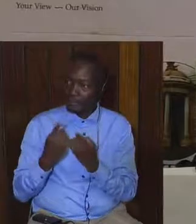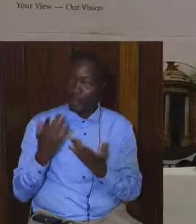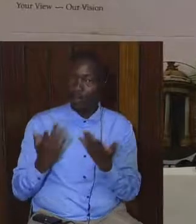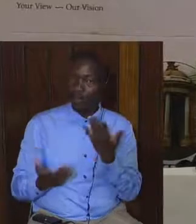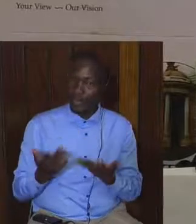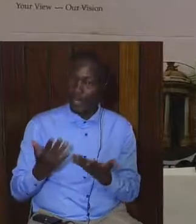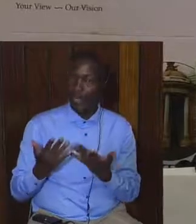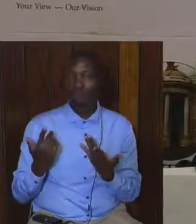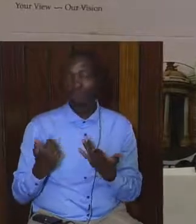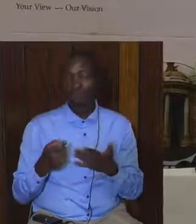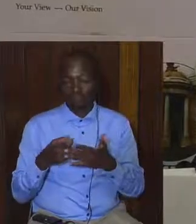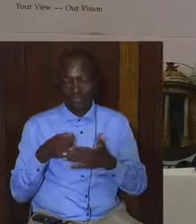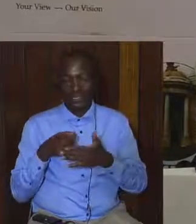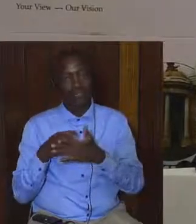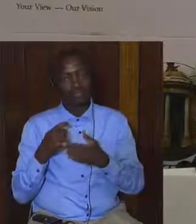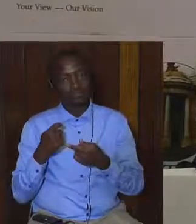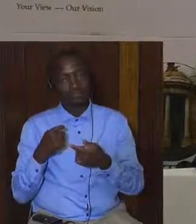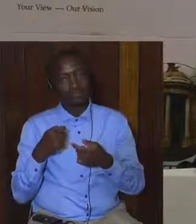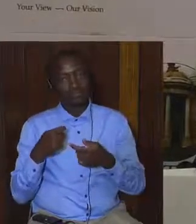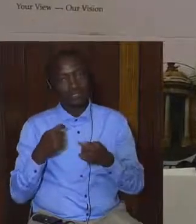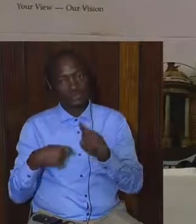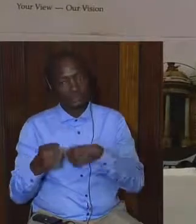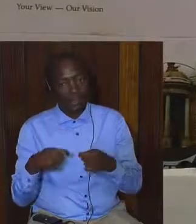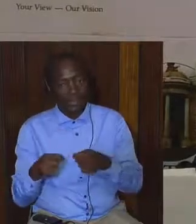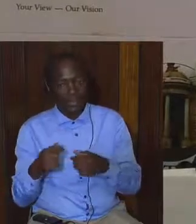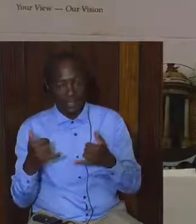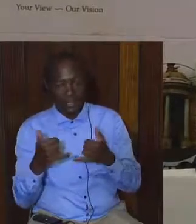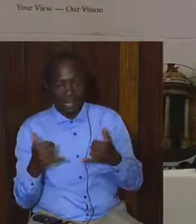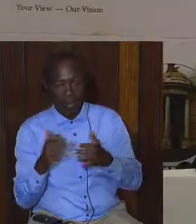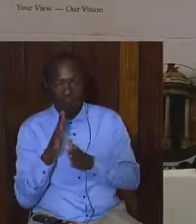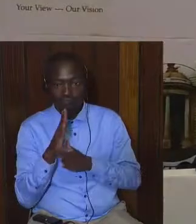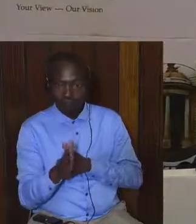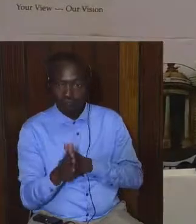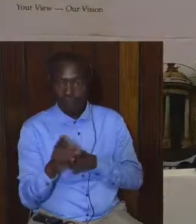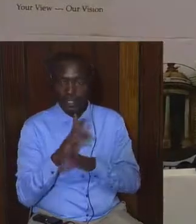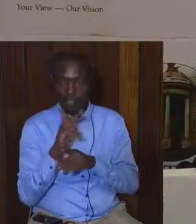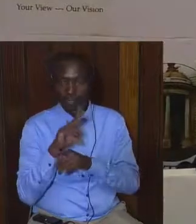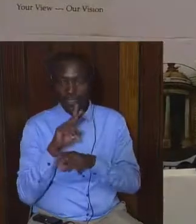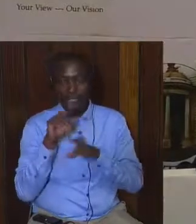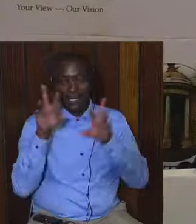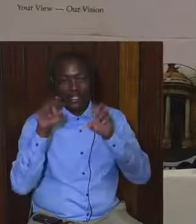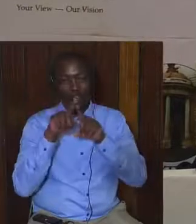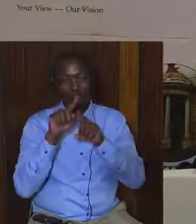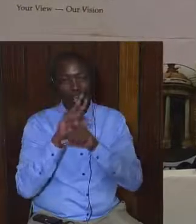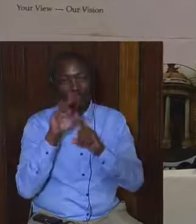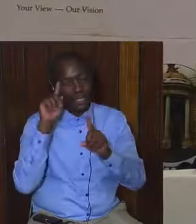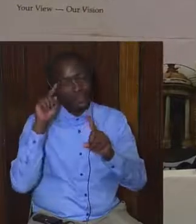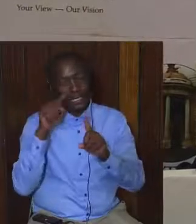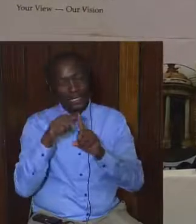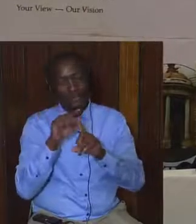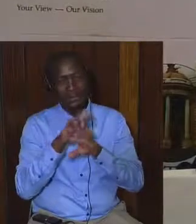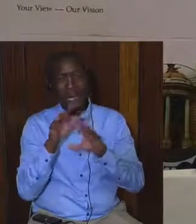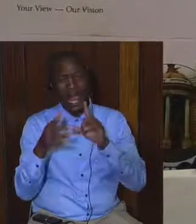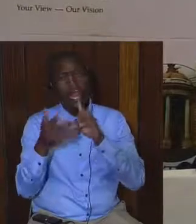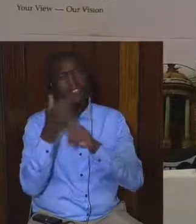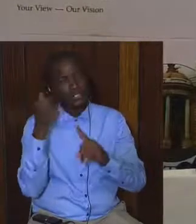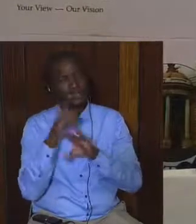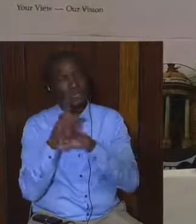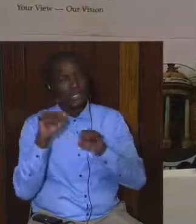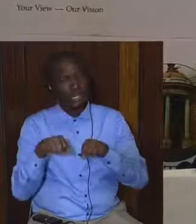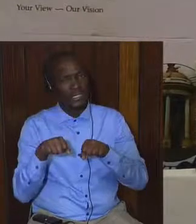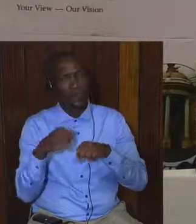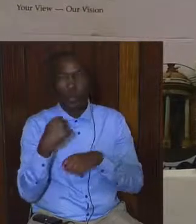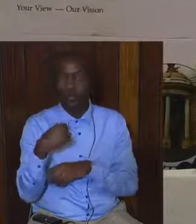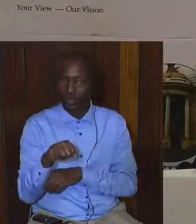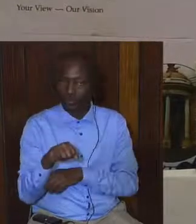in line with its projections, and we also look at the issues of their targets. Have they achieved the targets that they'd